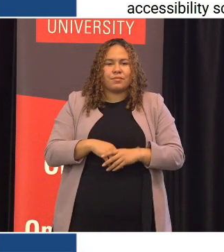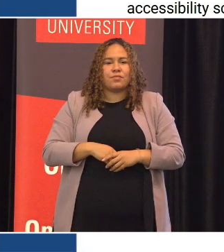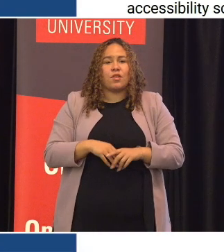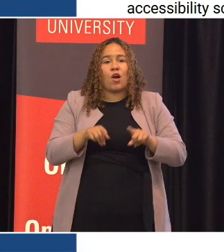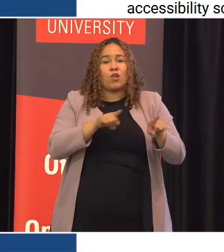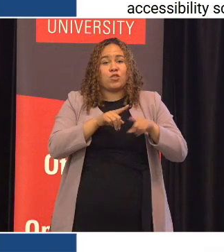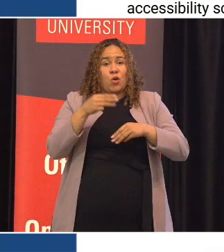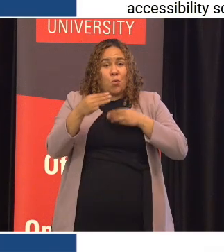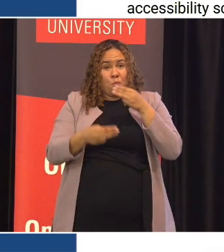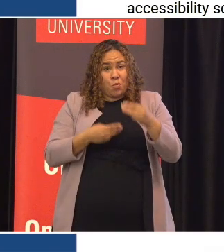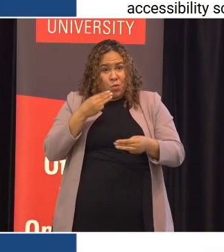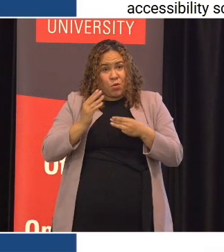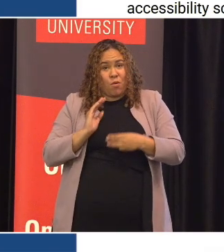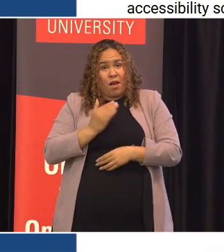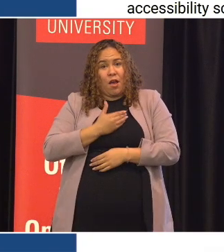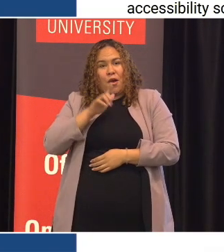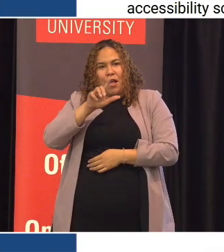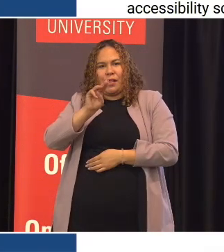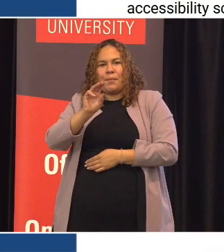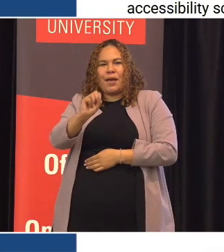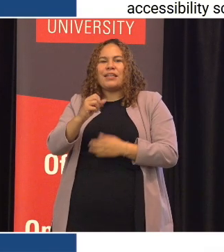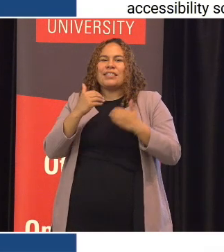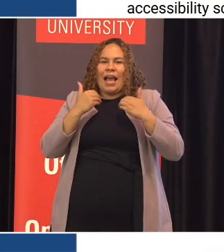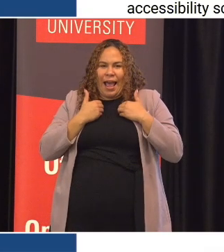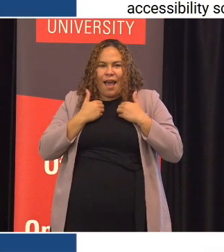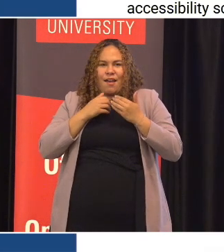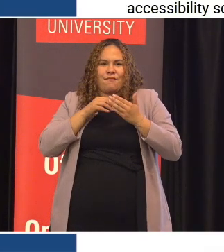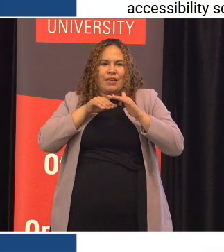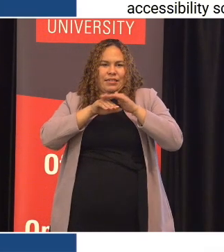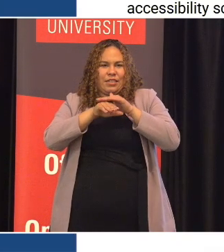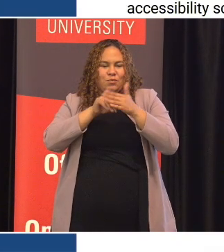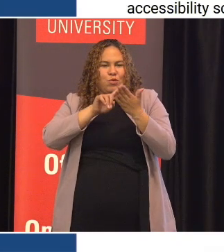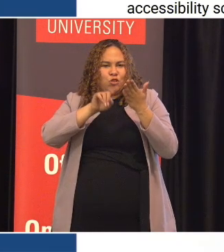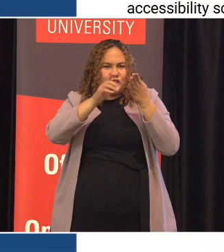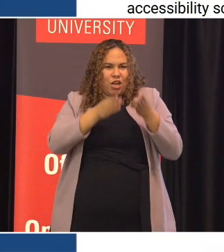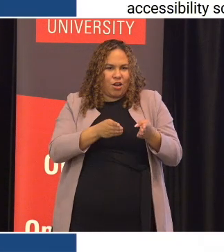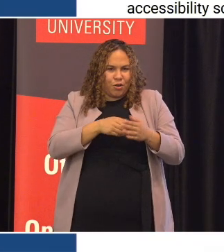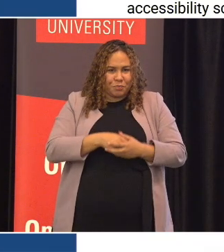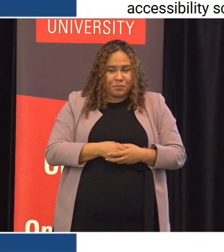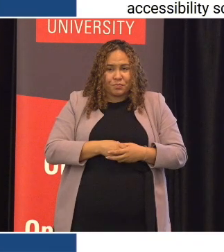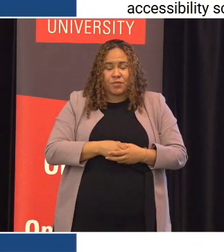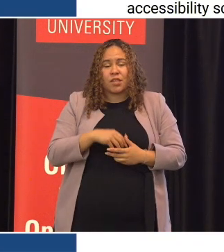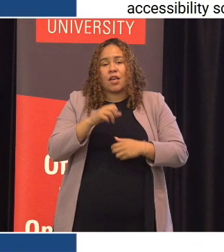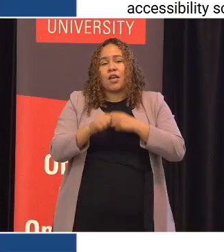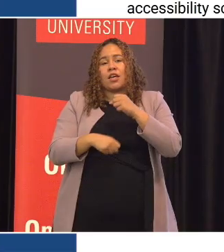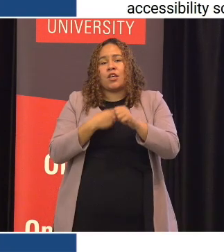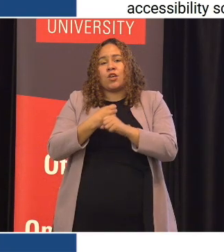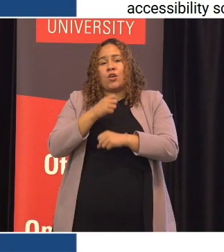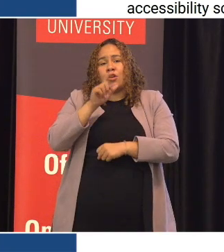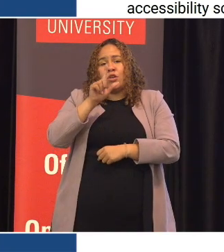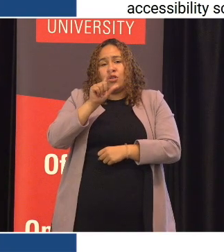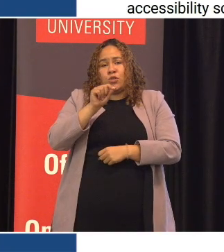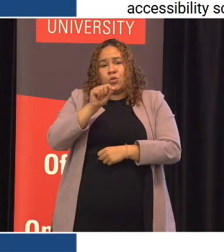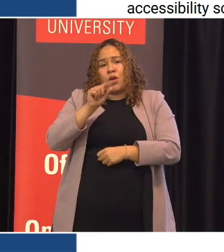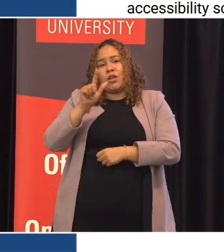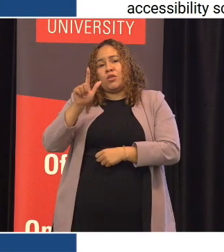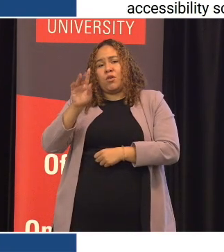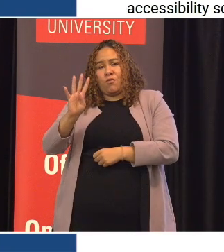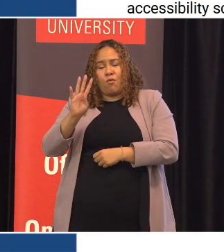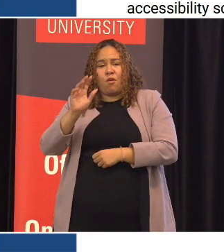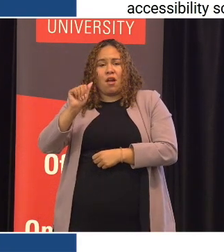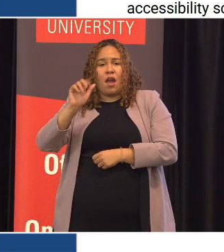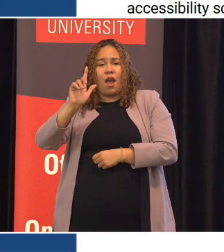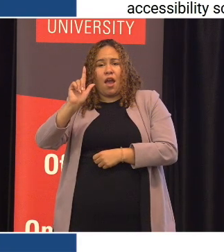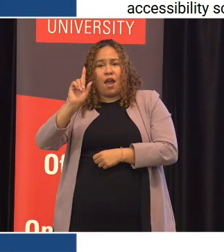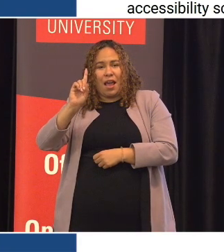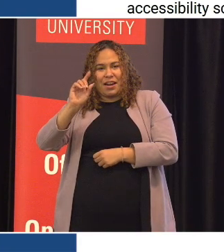or LMS, also has an accessibility checker. In 2024, the ADA was updated,